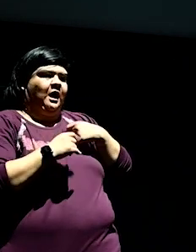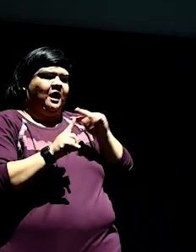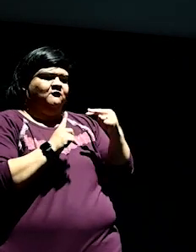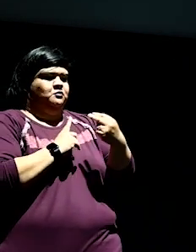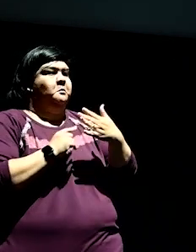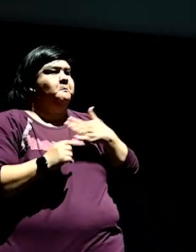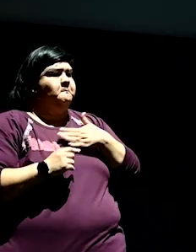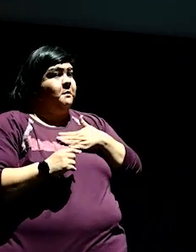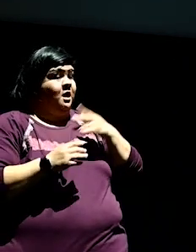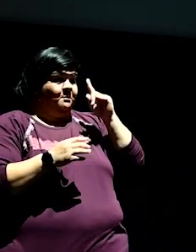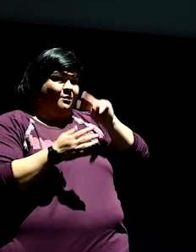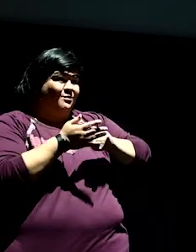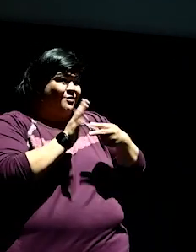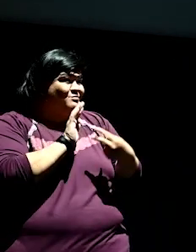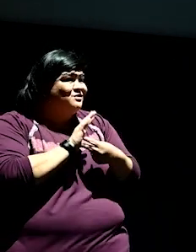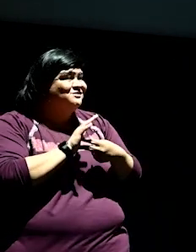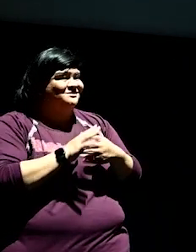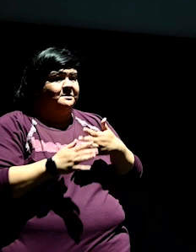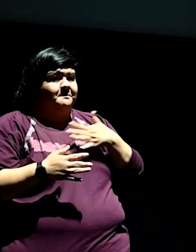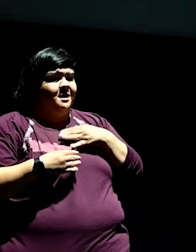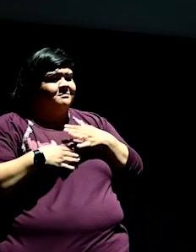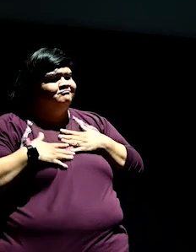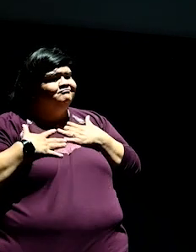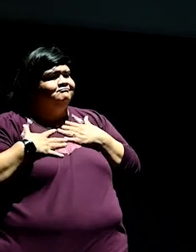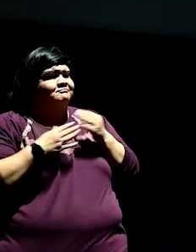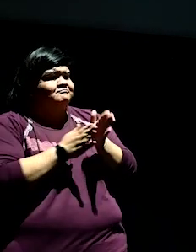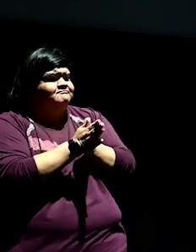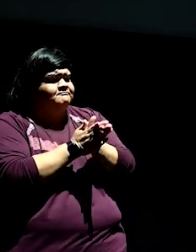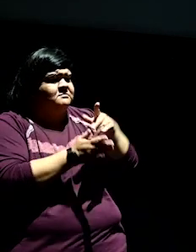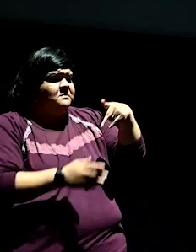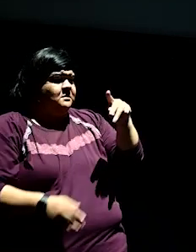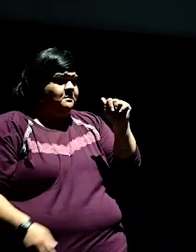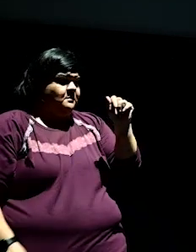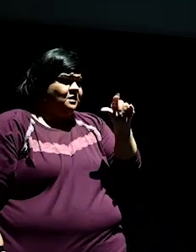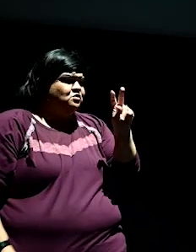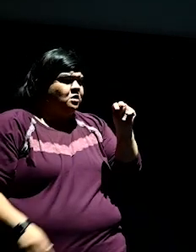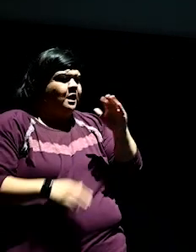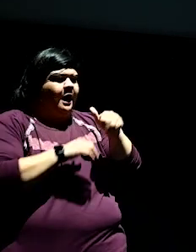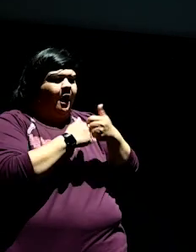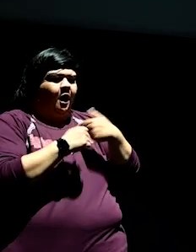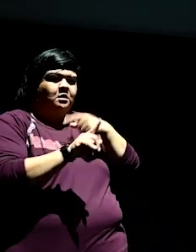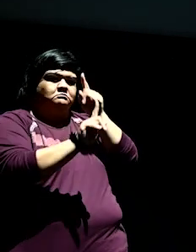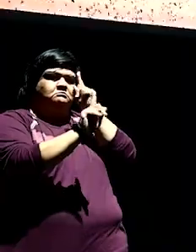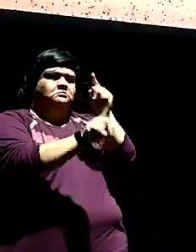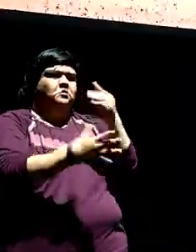purpose, my passion, kind of how I want to be.